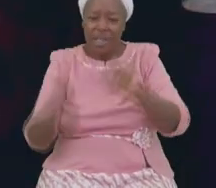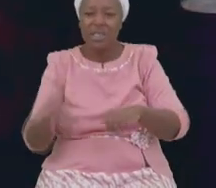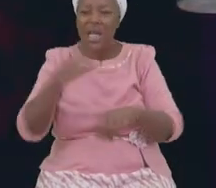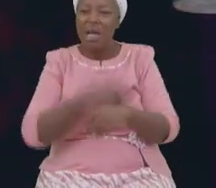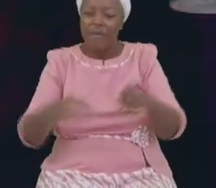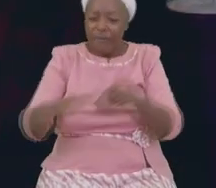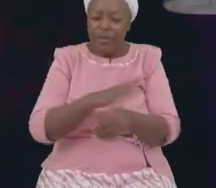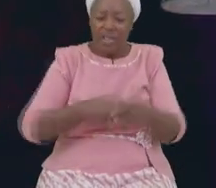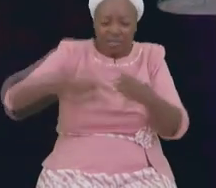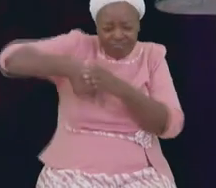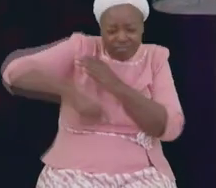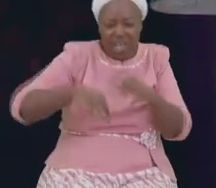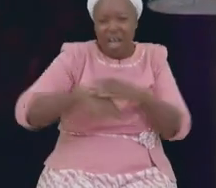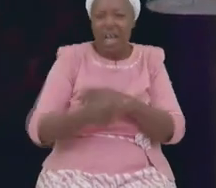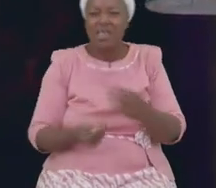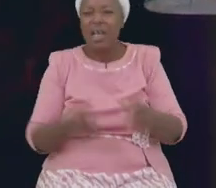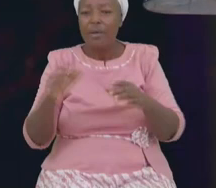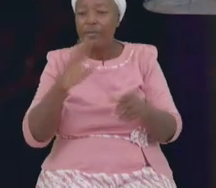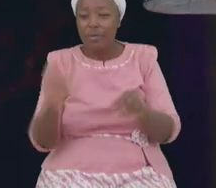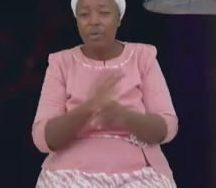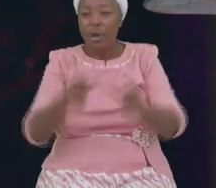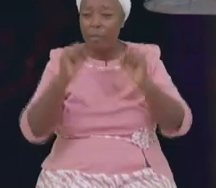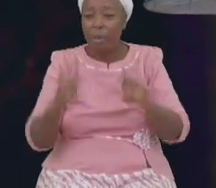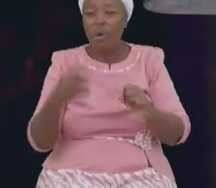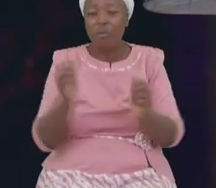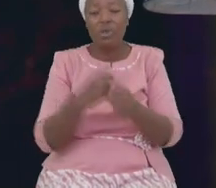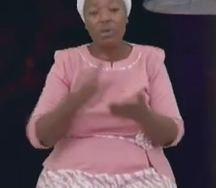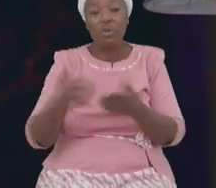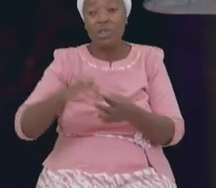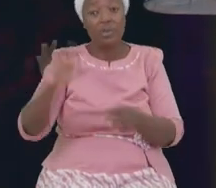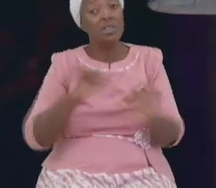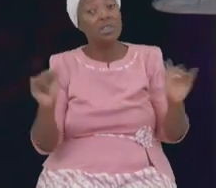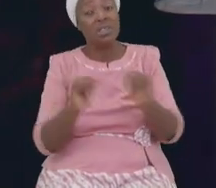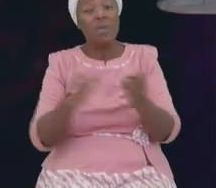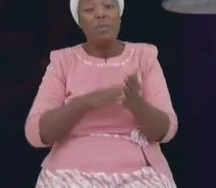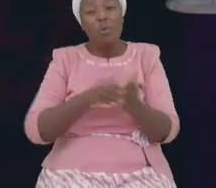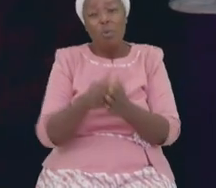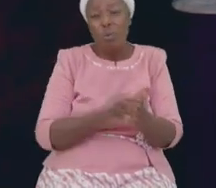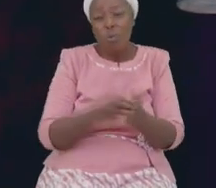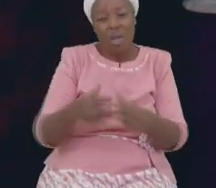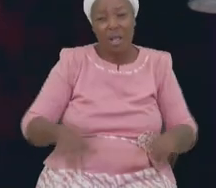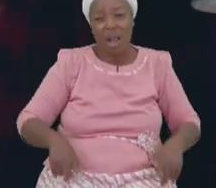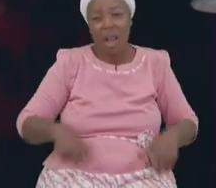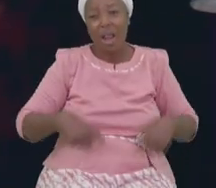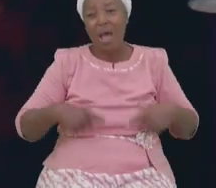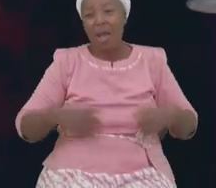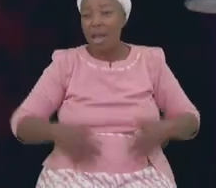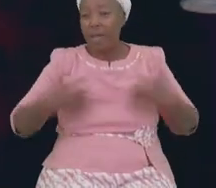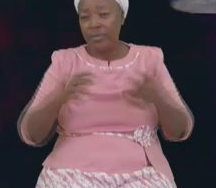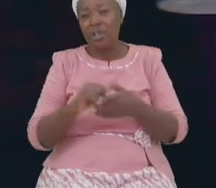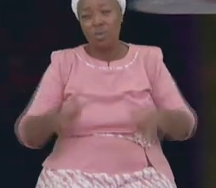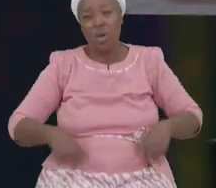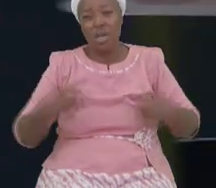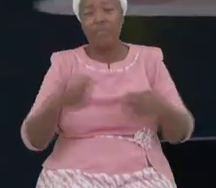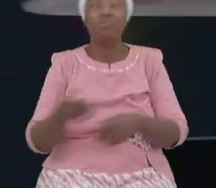and immersed and enveloped and empowered with the Holy Ghost, the same weak life you lived in the previous year, the